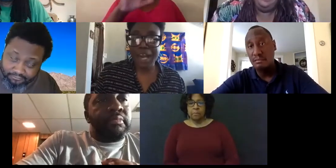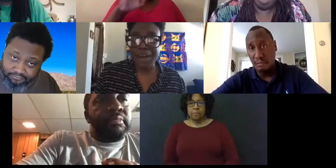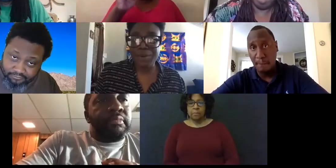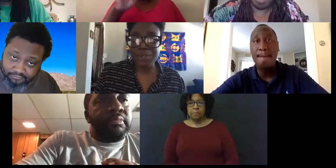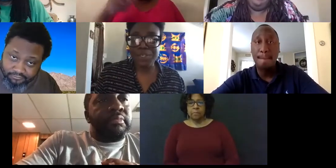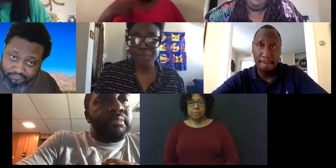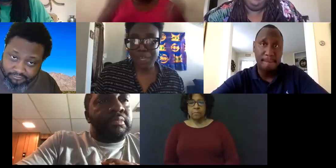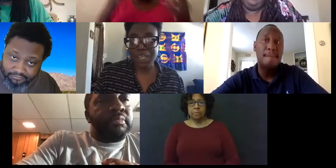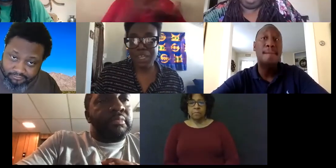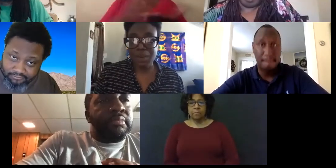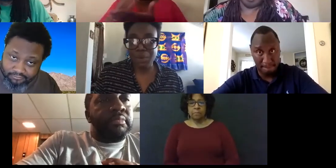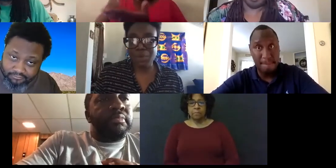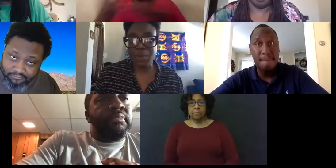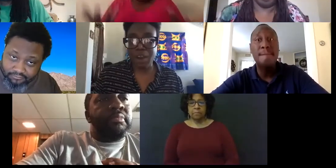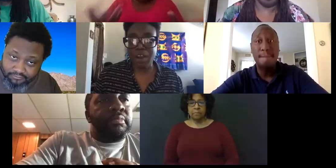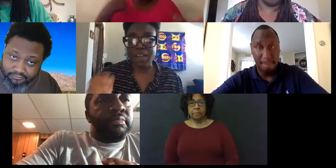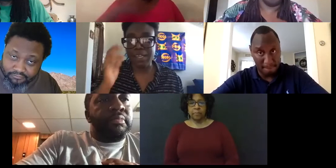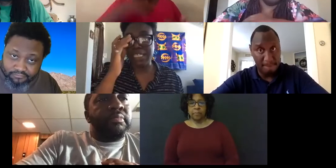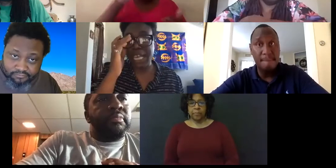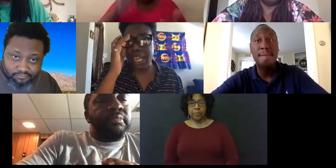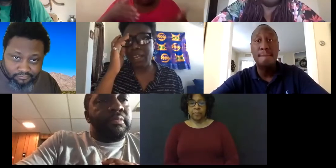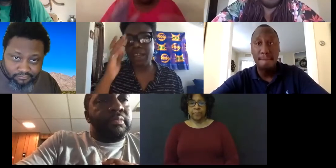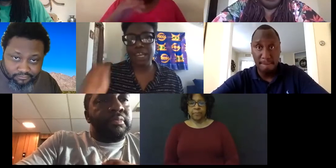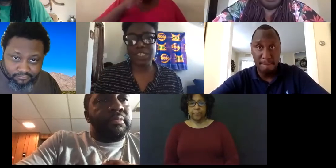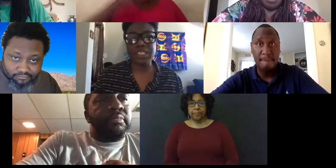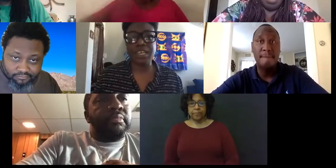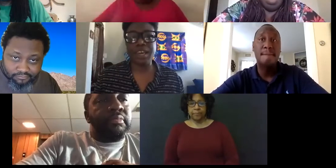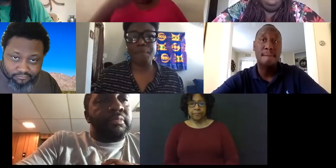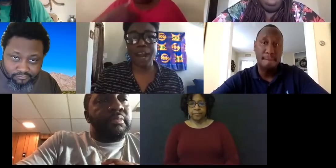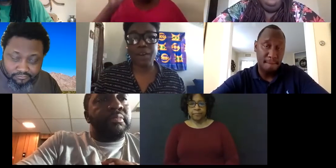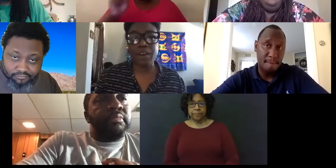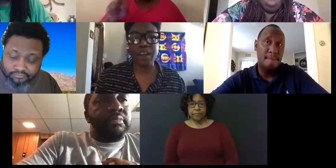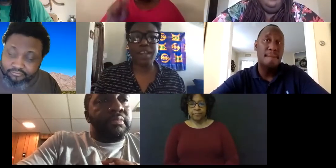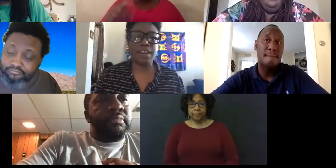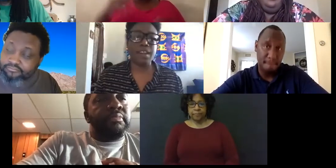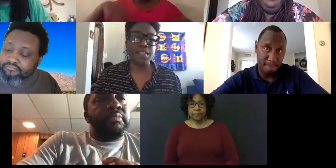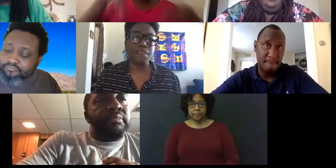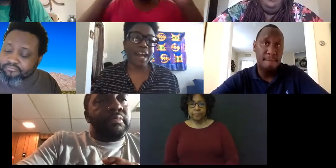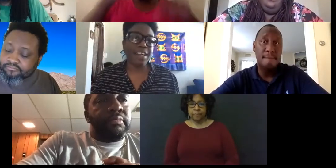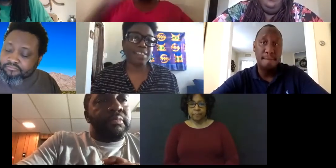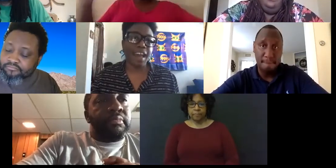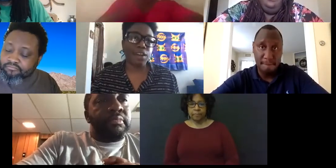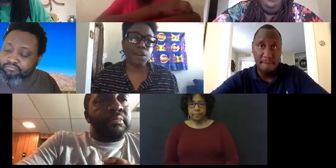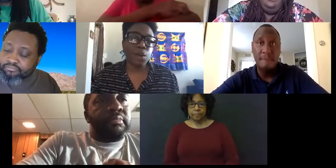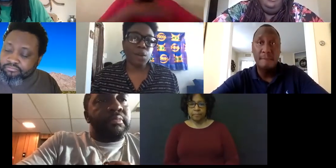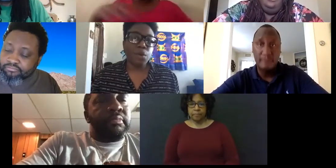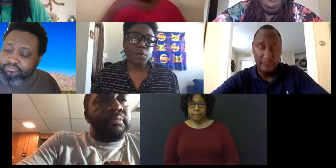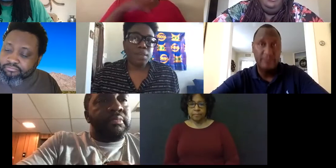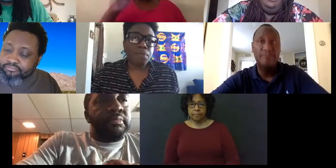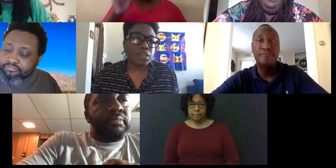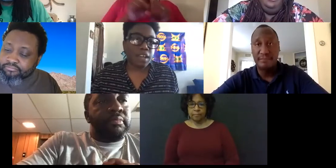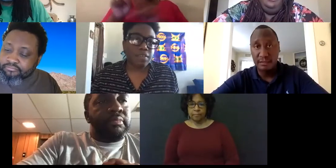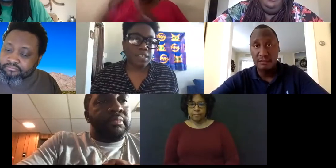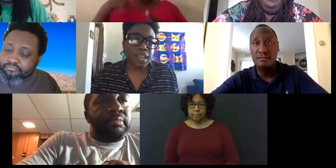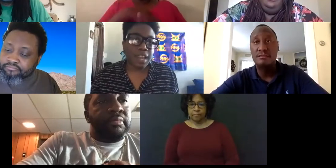be allowed to be who we are and take agency and power in the fact that we